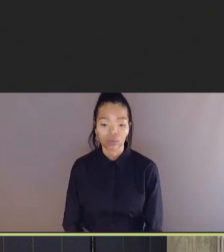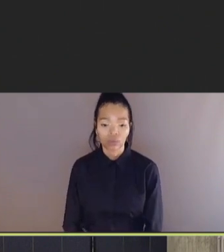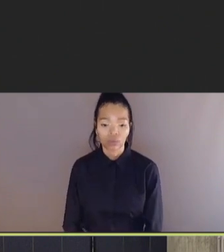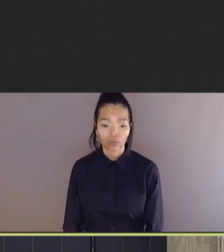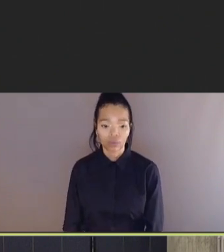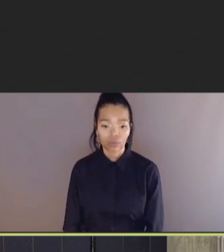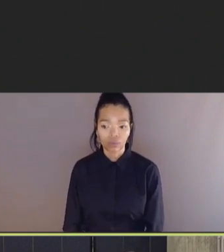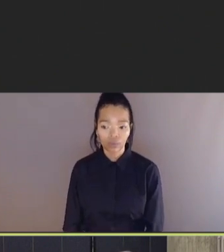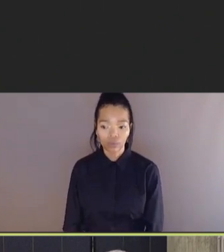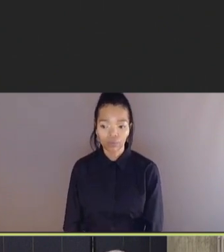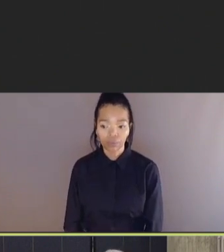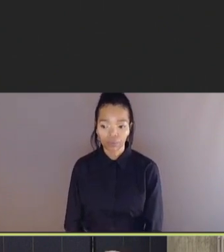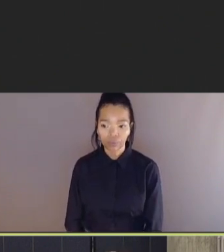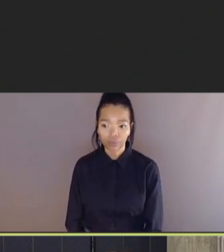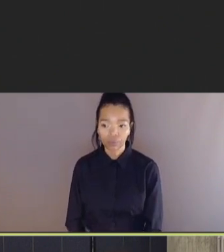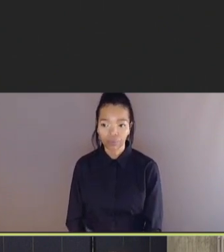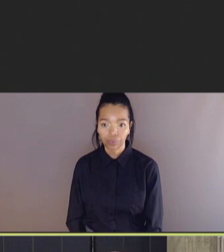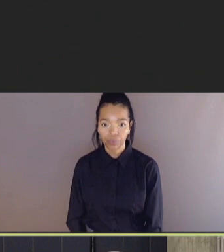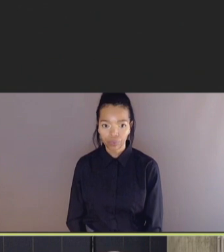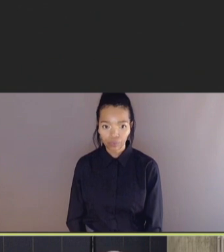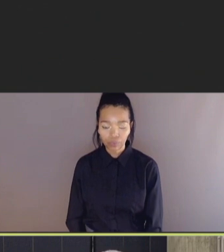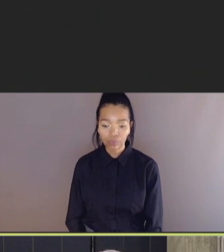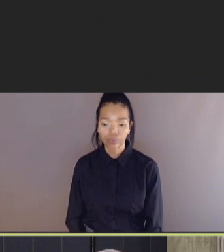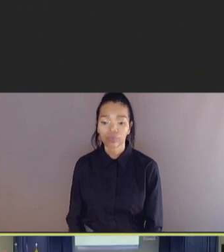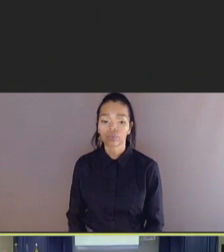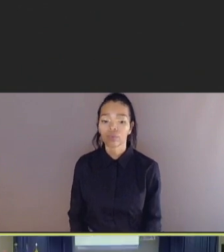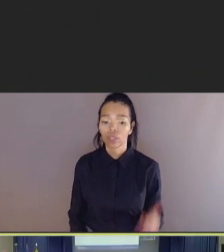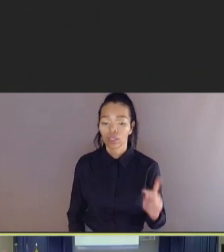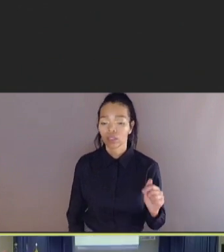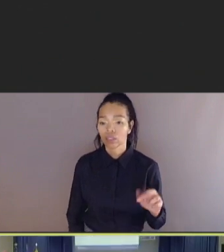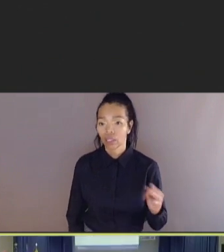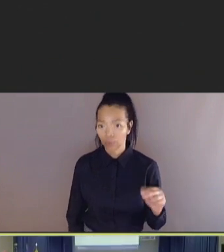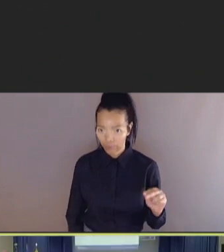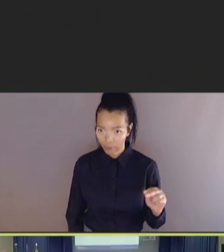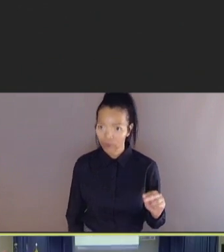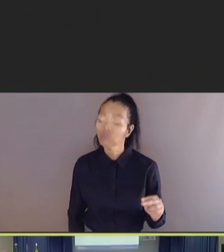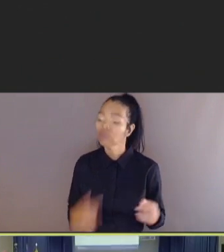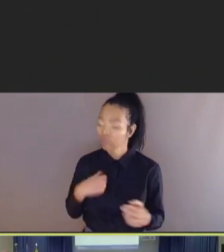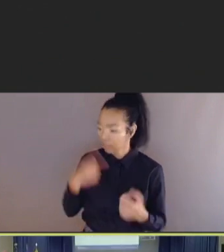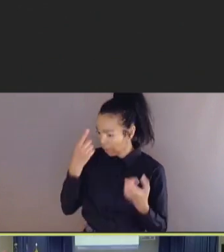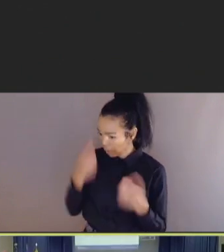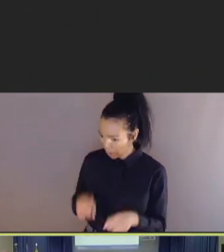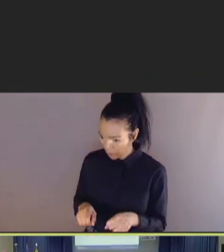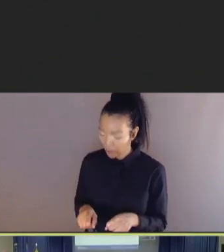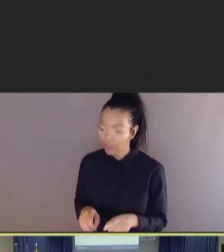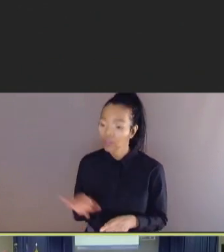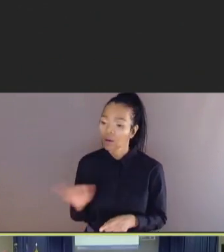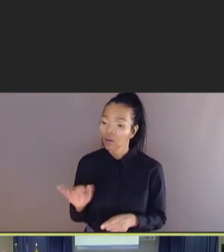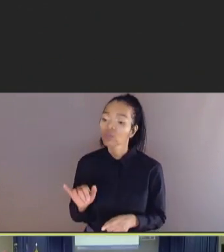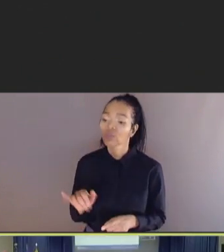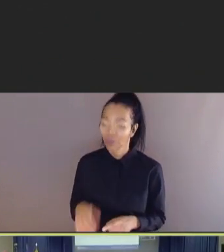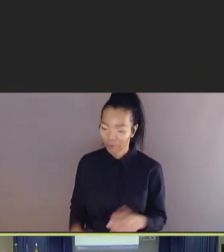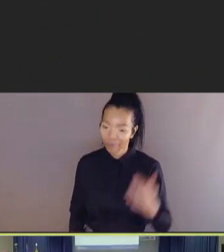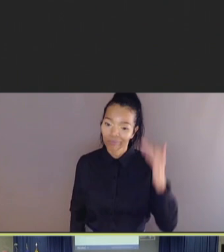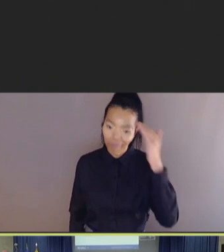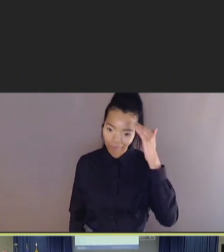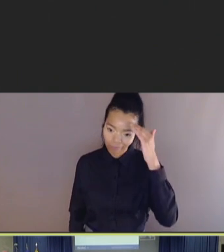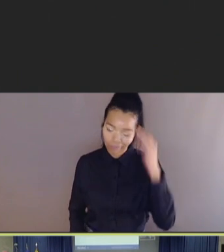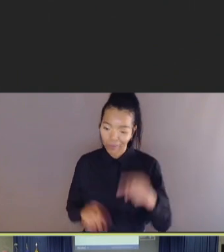Karen, please. Just to say that I completely agree with you. I was also made aware of the vaccine safety